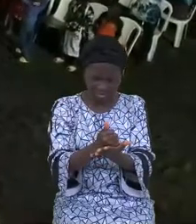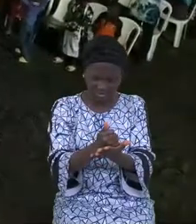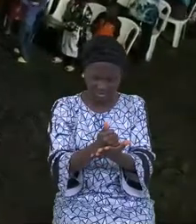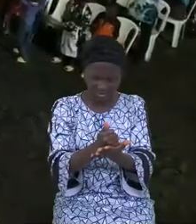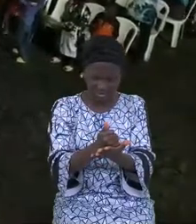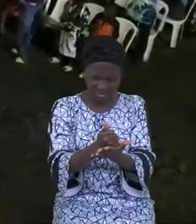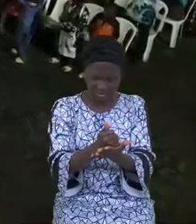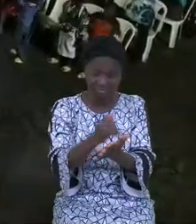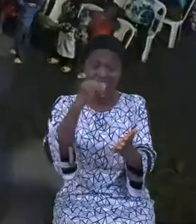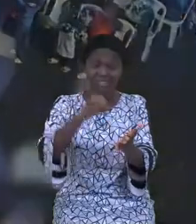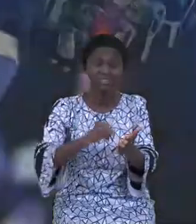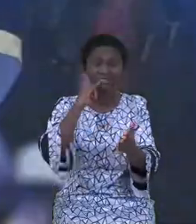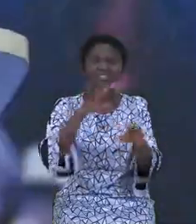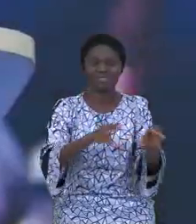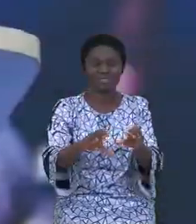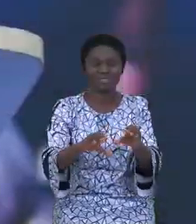It is